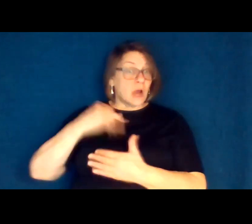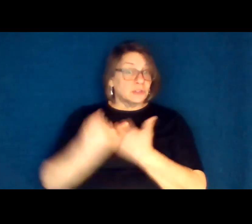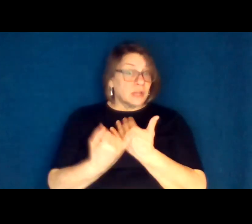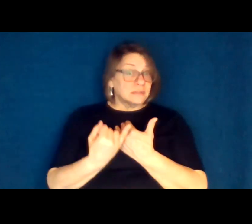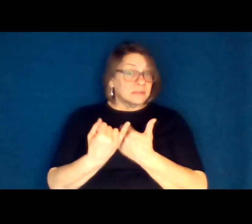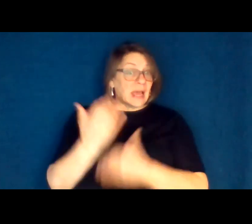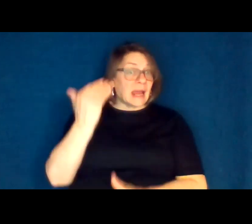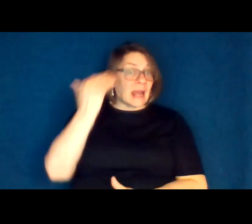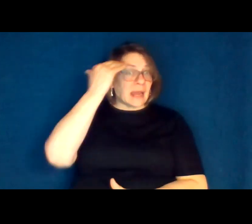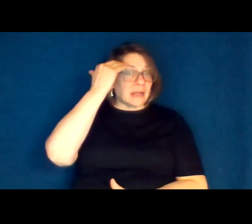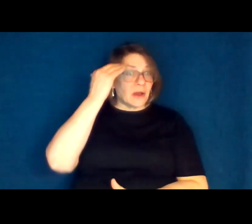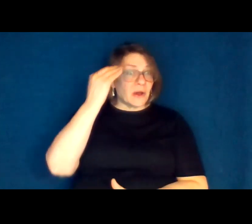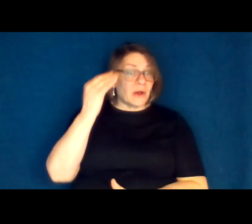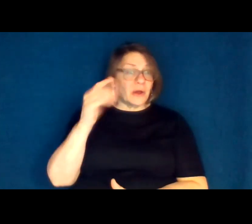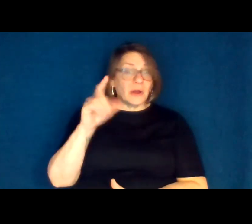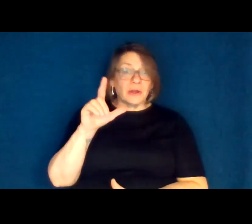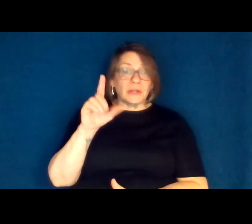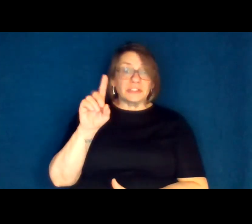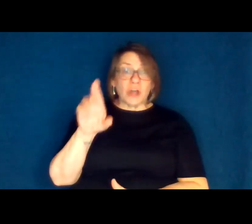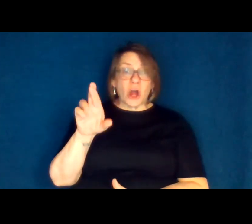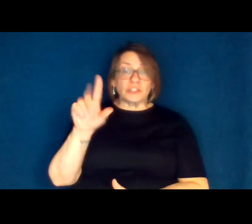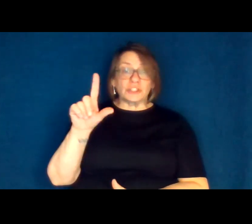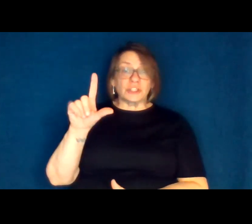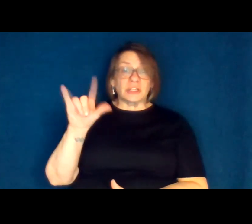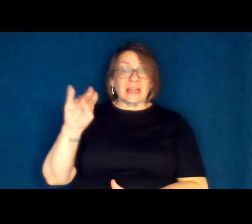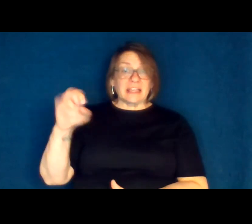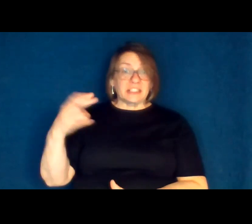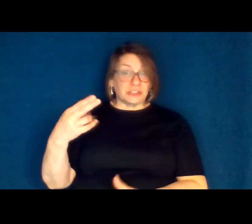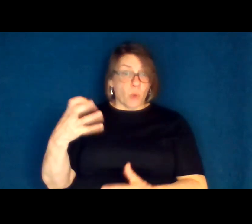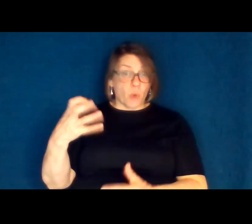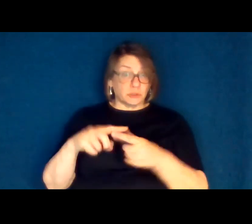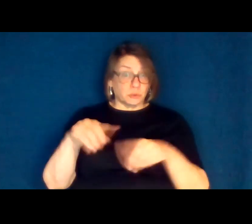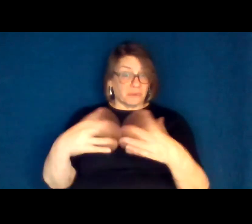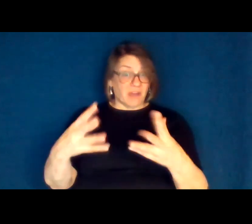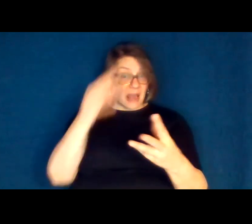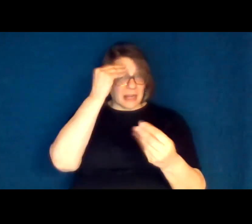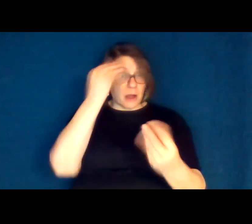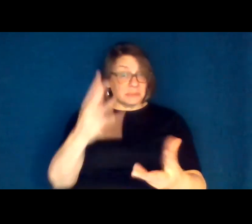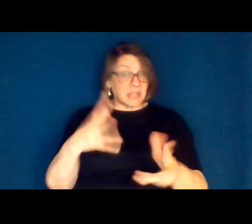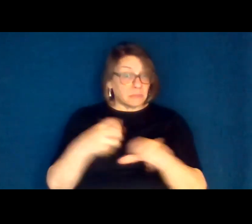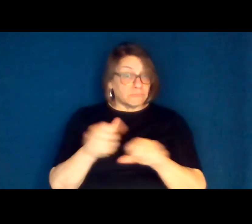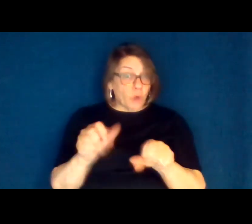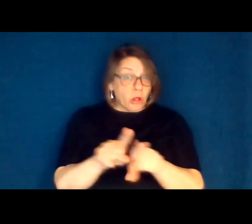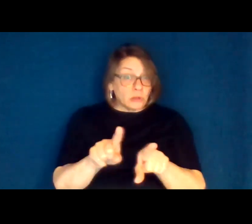know Dr. Lynch wanted to also provide an update as well.